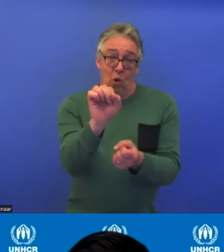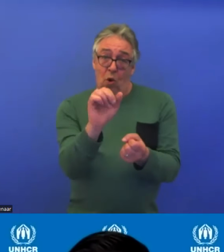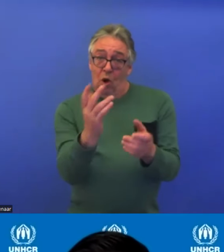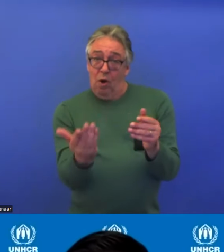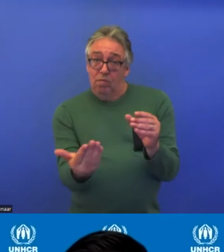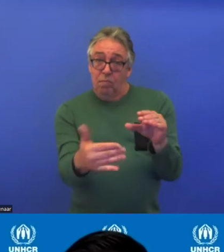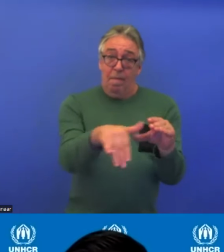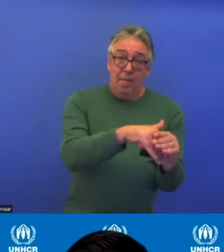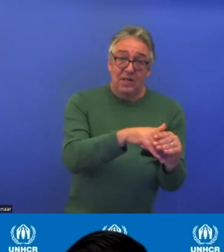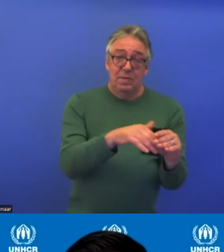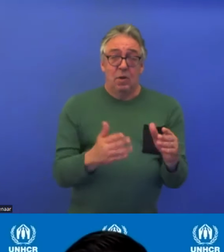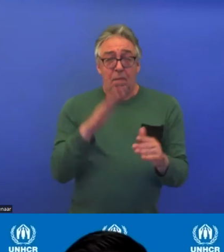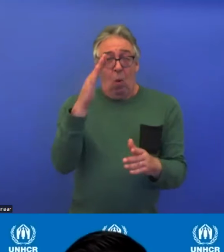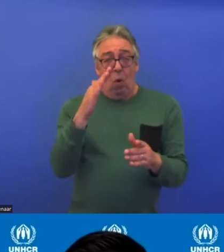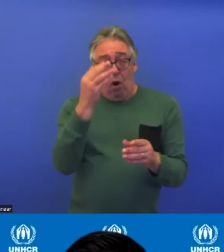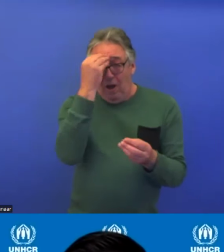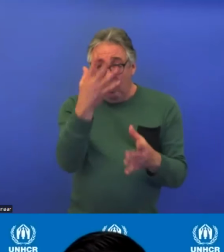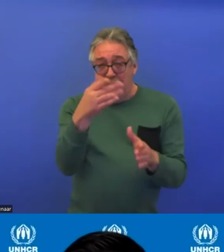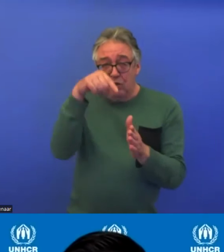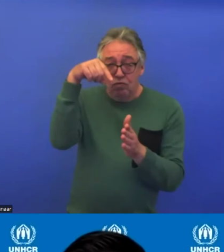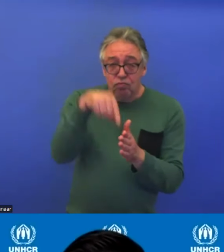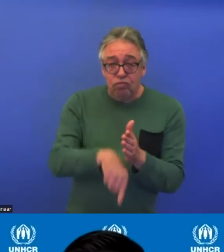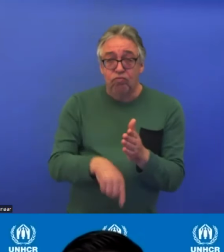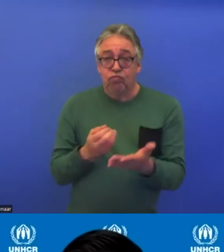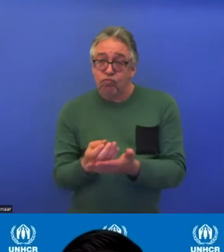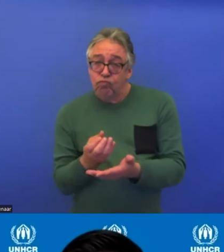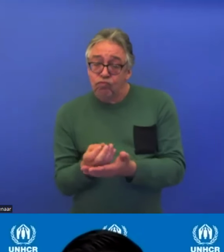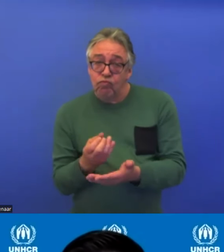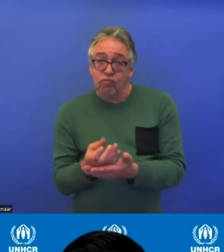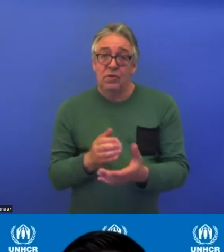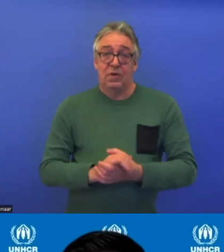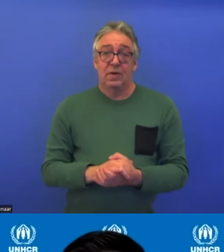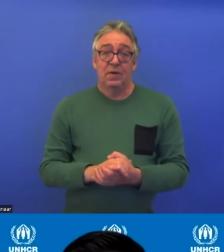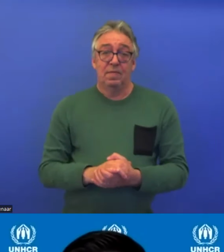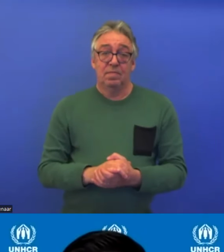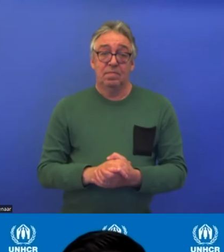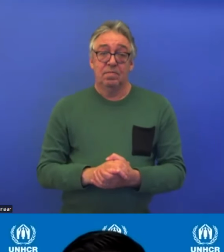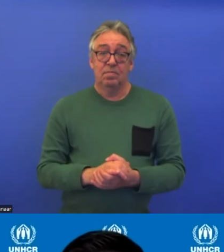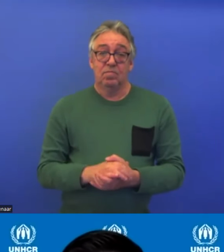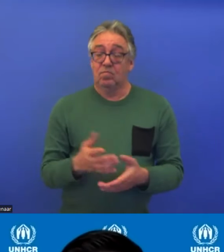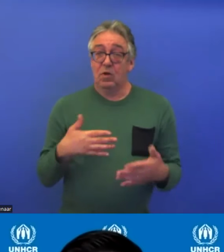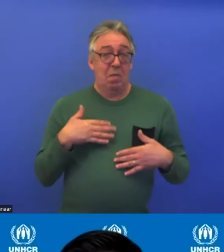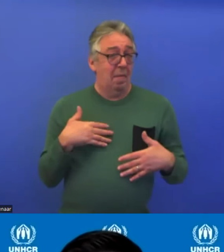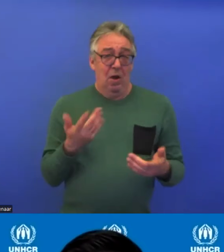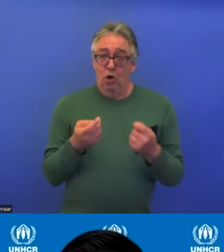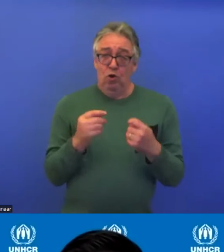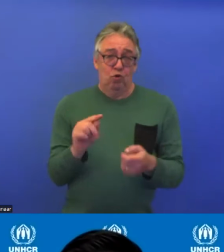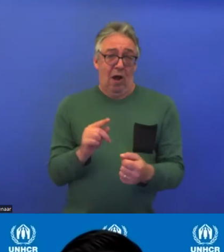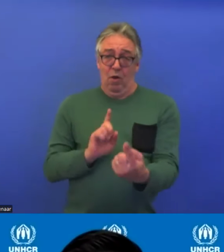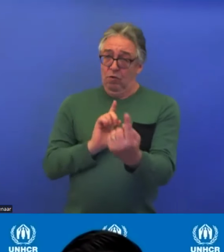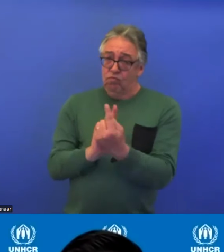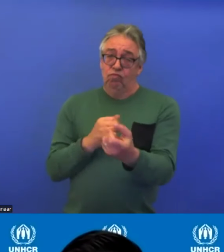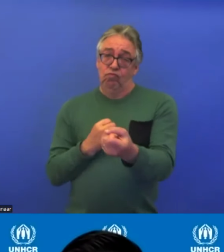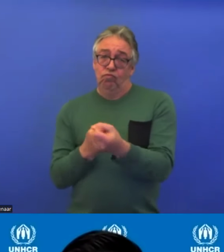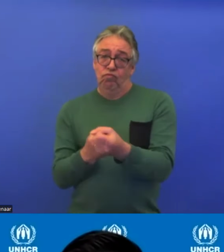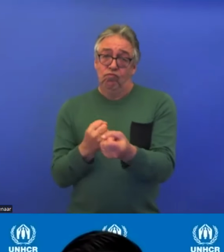participation, providing more detailed information as we have done in the PowerPoint, and trying to connect. Of course, this the